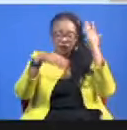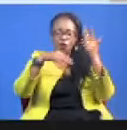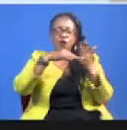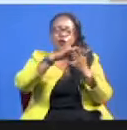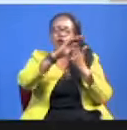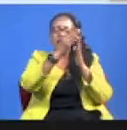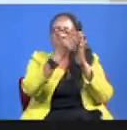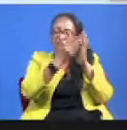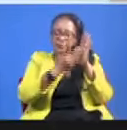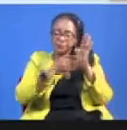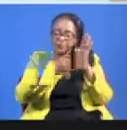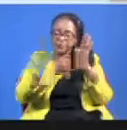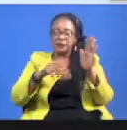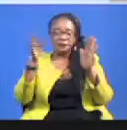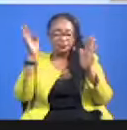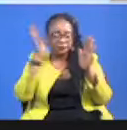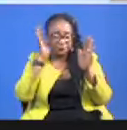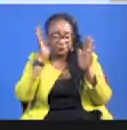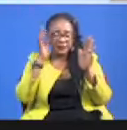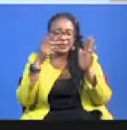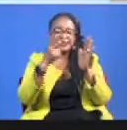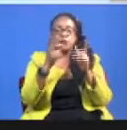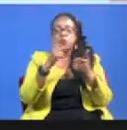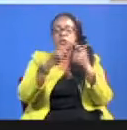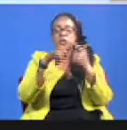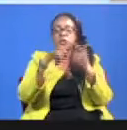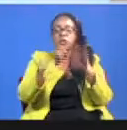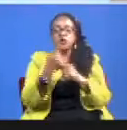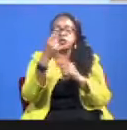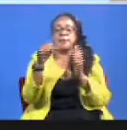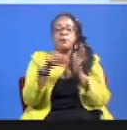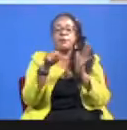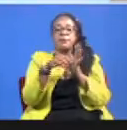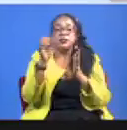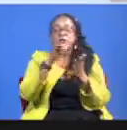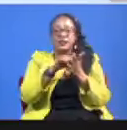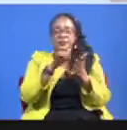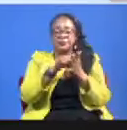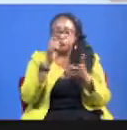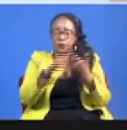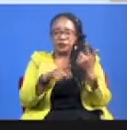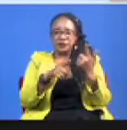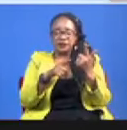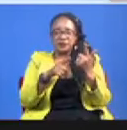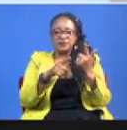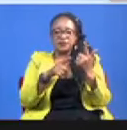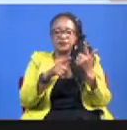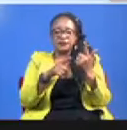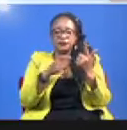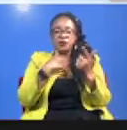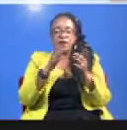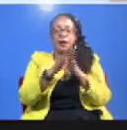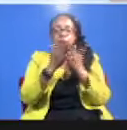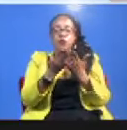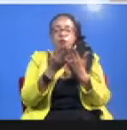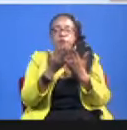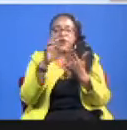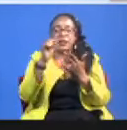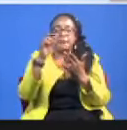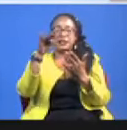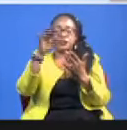university. All those things we need to be listening and find out what's the next course of action. So that what we are, there is a book